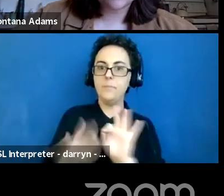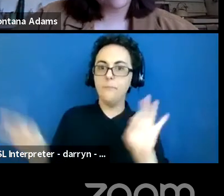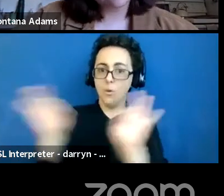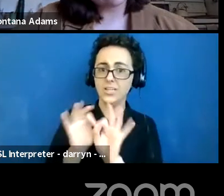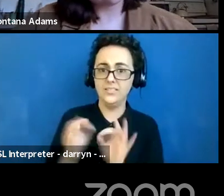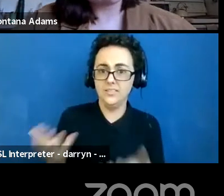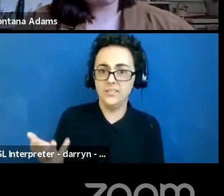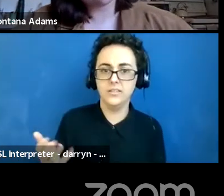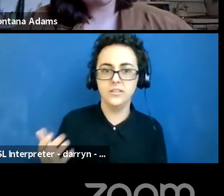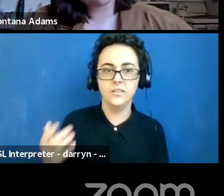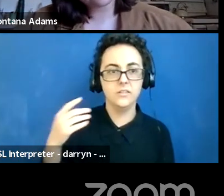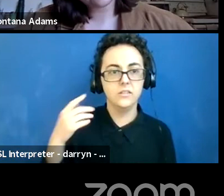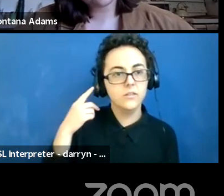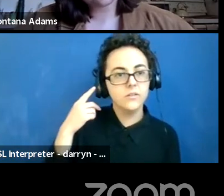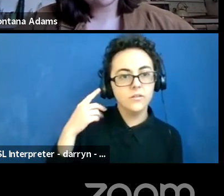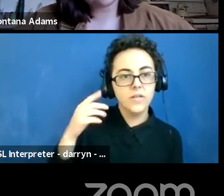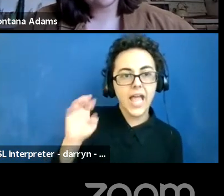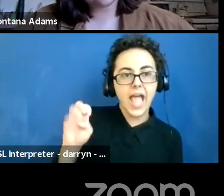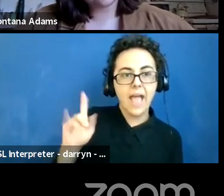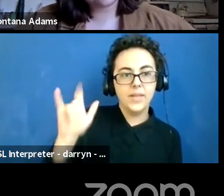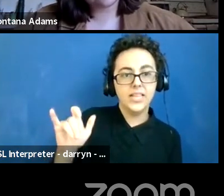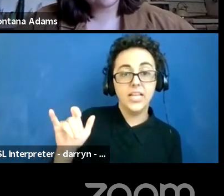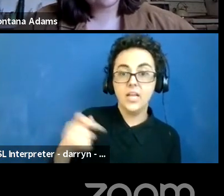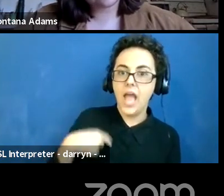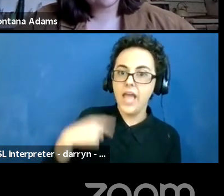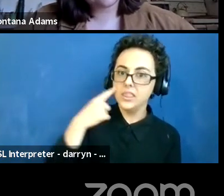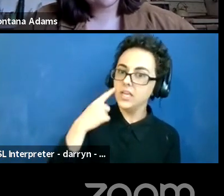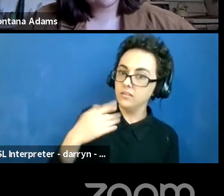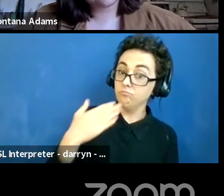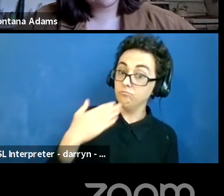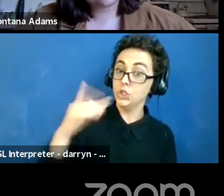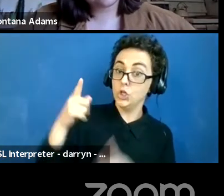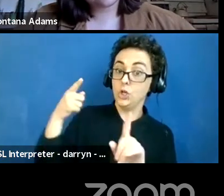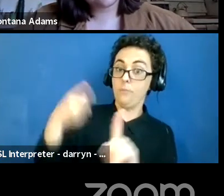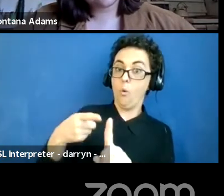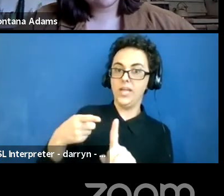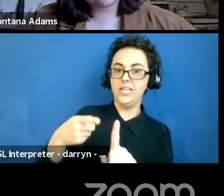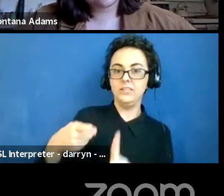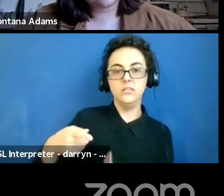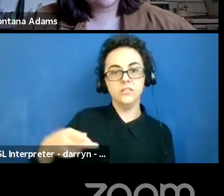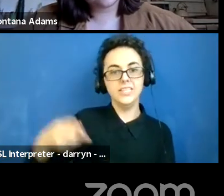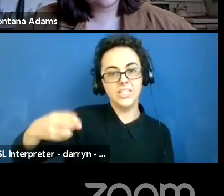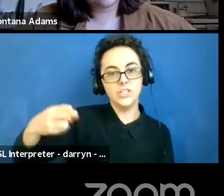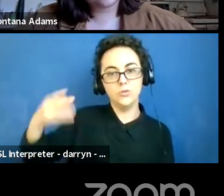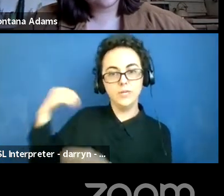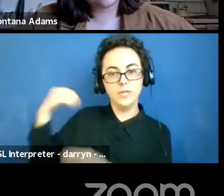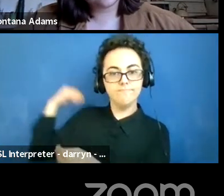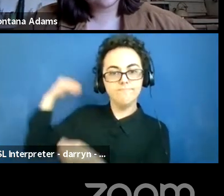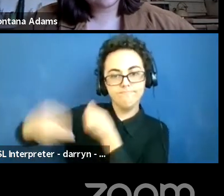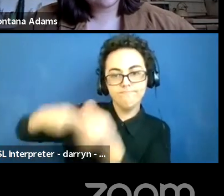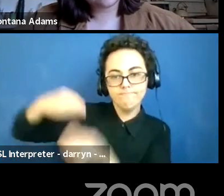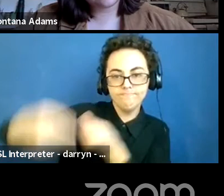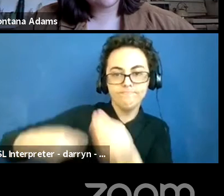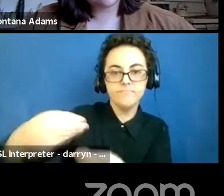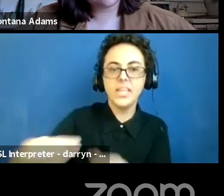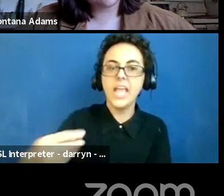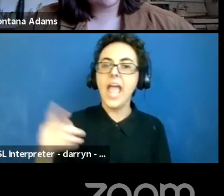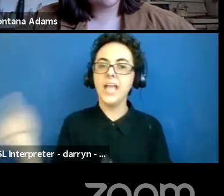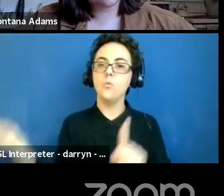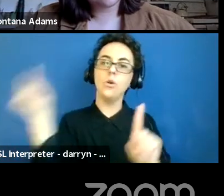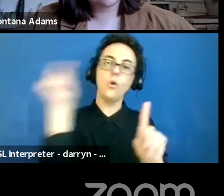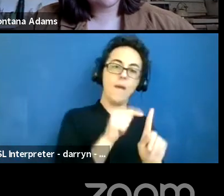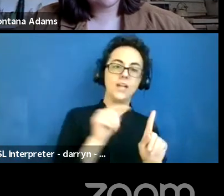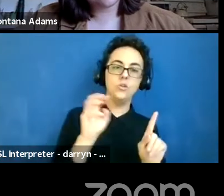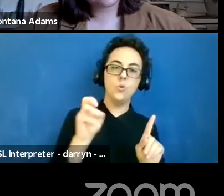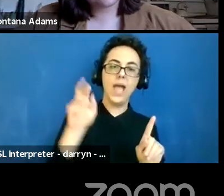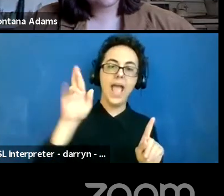this long legacy. And I want to point back, Emery, to what you brought up earlier, because, you know, as a kid, I